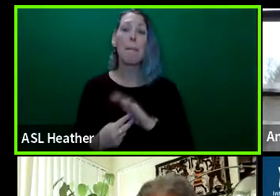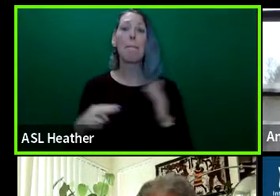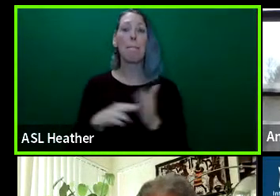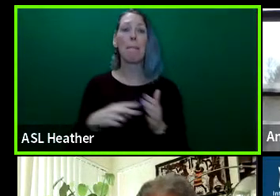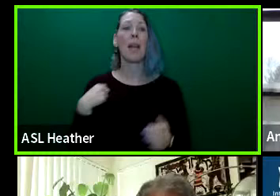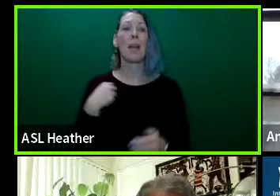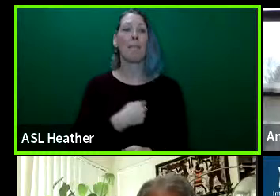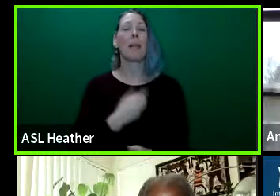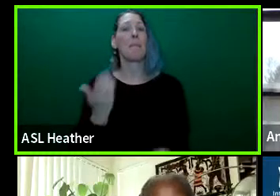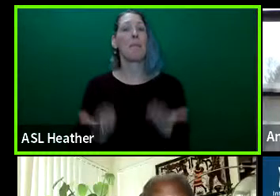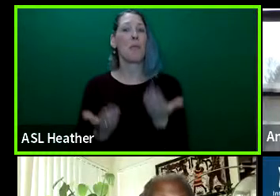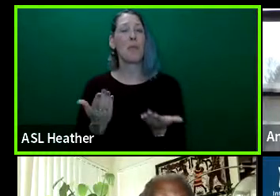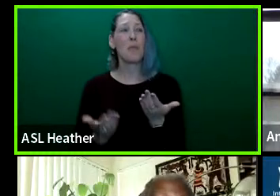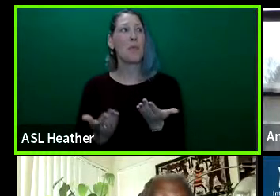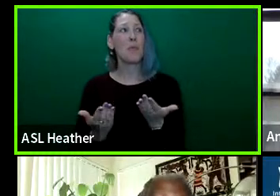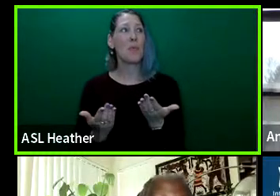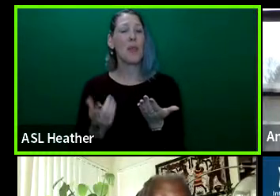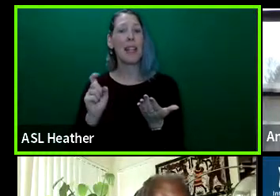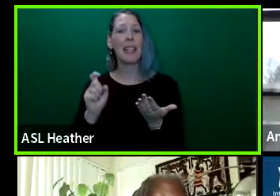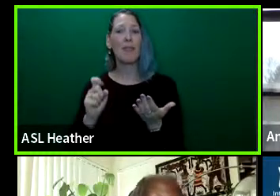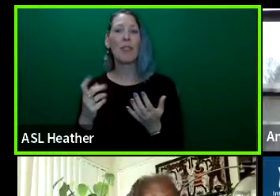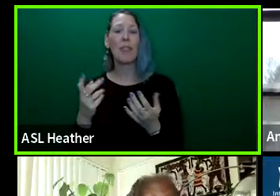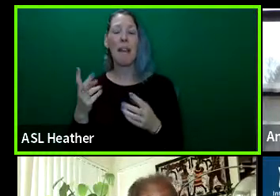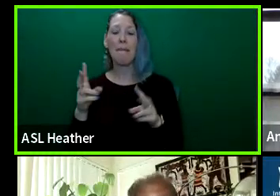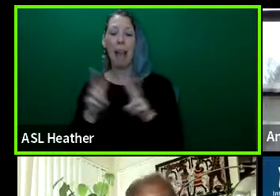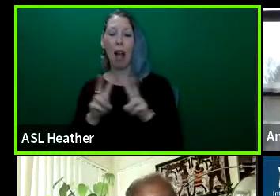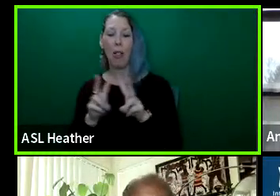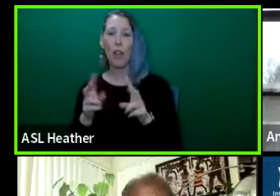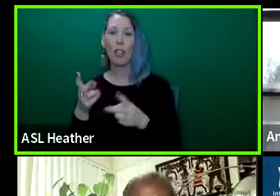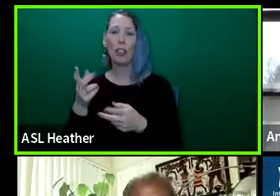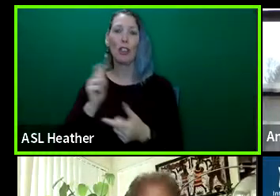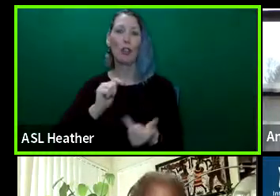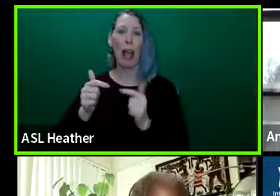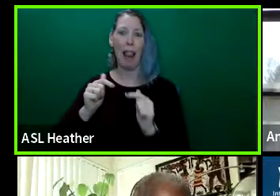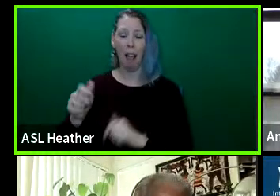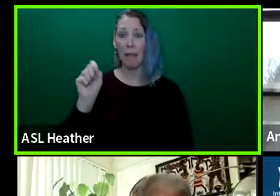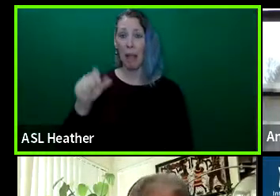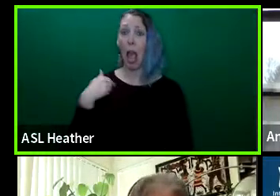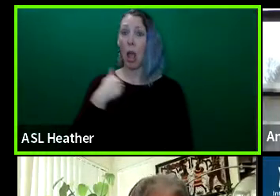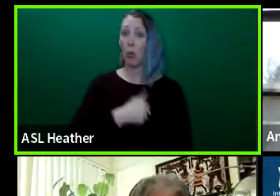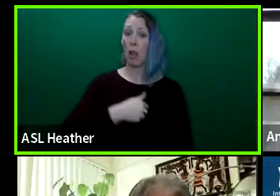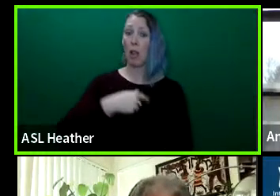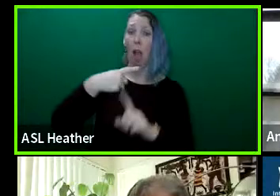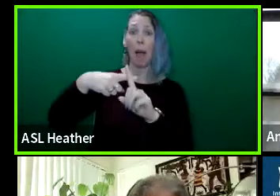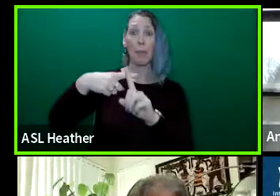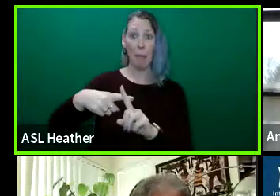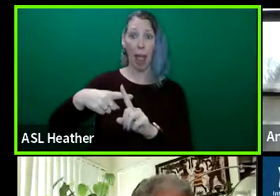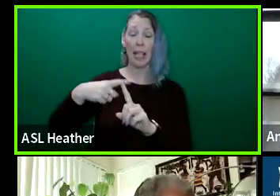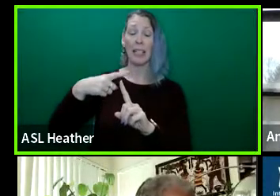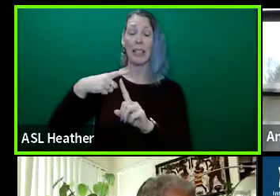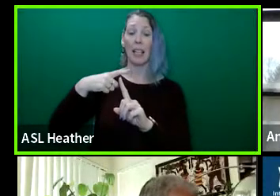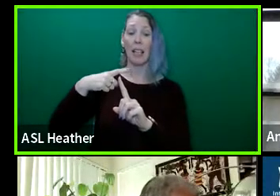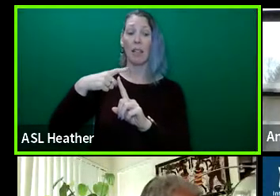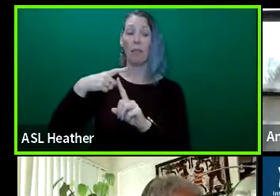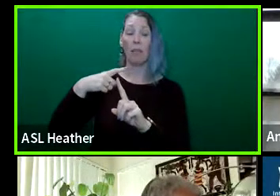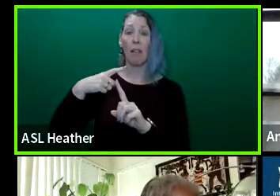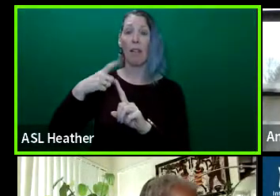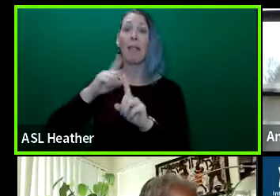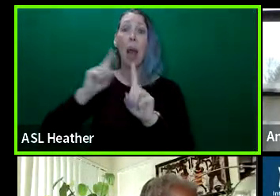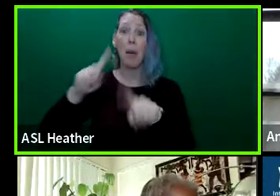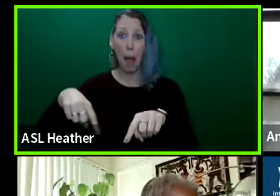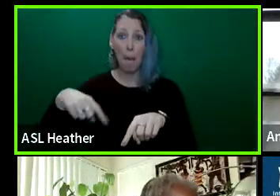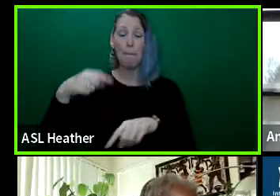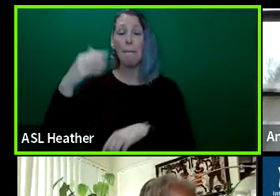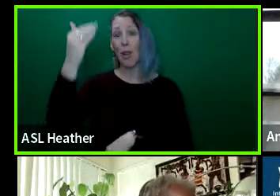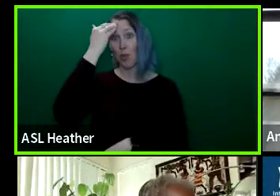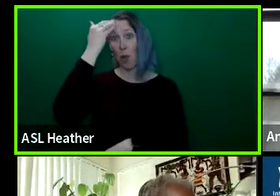maybe in a value trade-off exercise. Can we be optimizing the outcomes for the port facilities, knowing